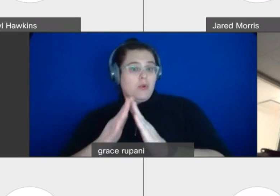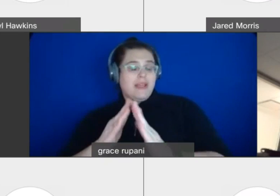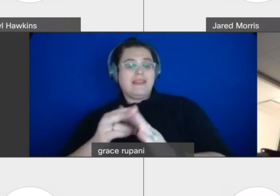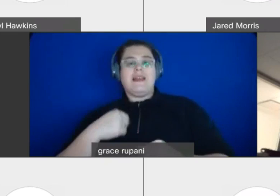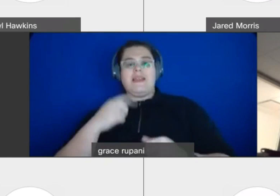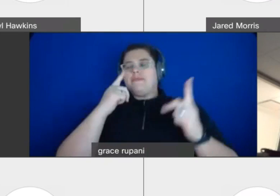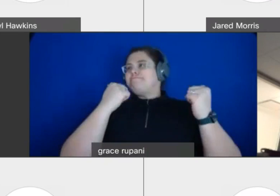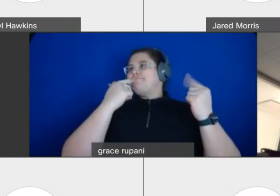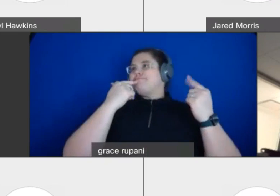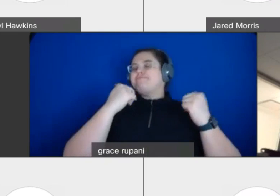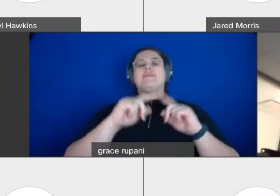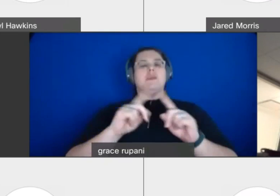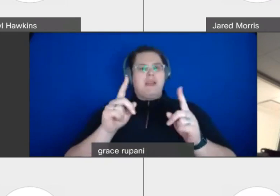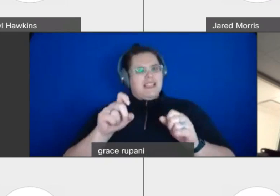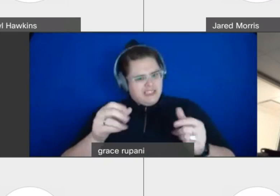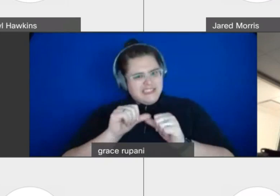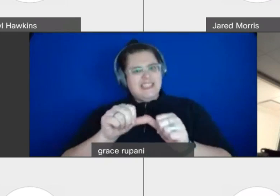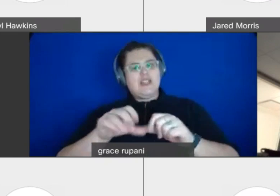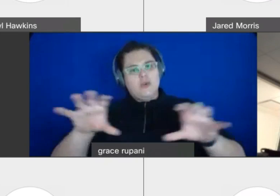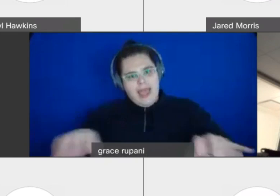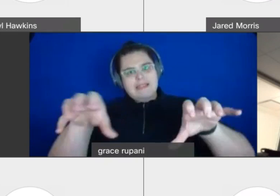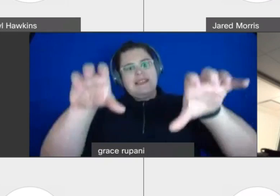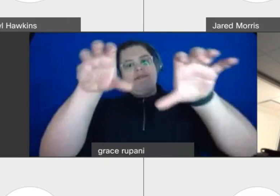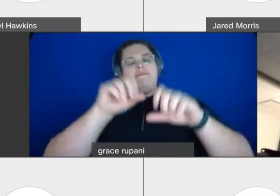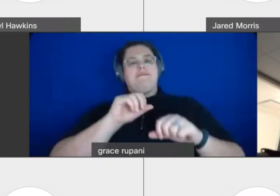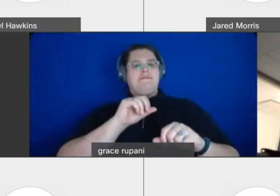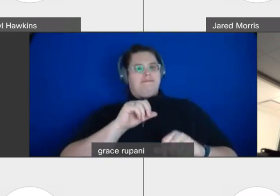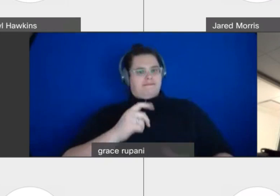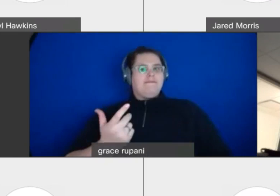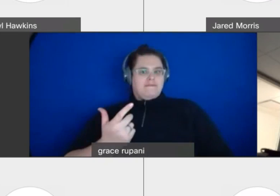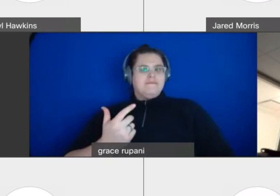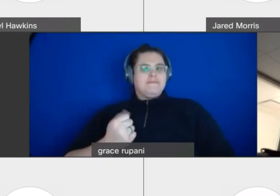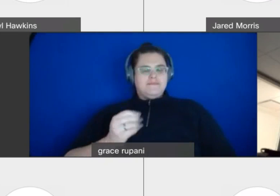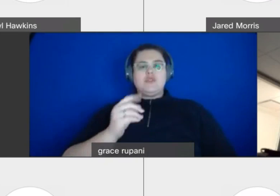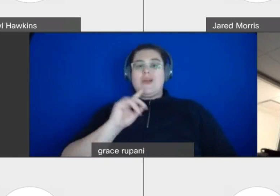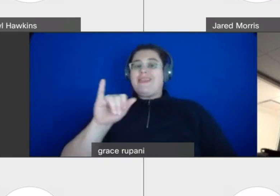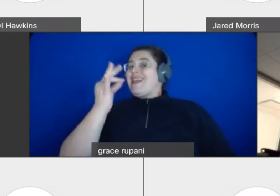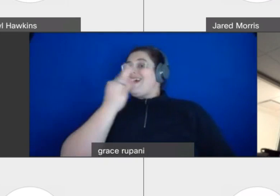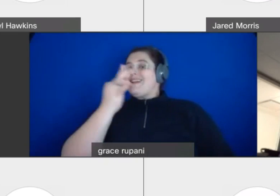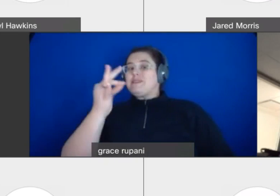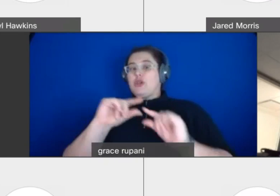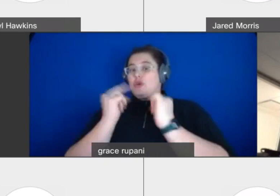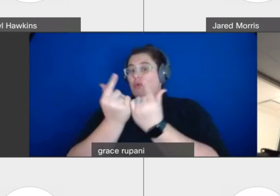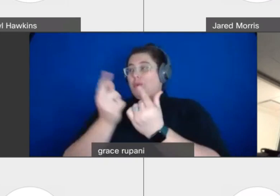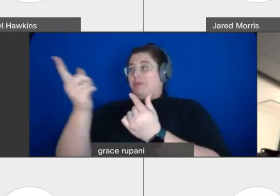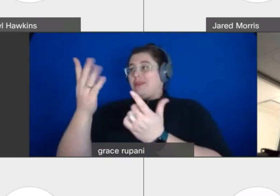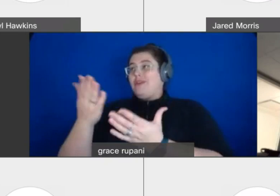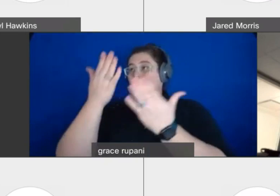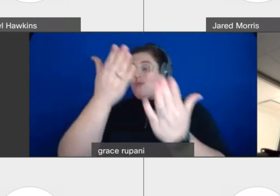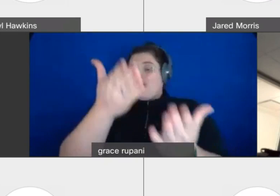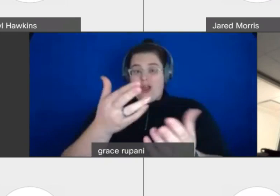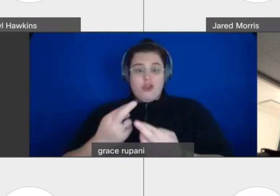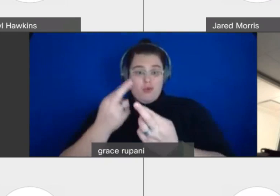of this expert group offering those recommendations is they understand some